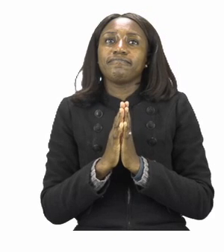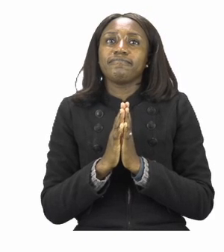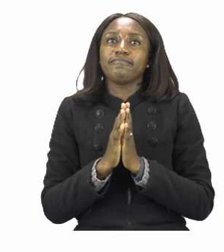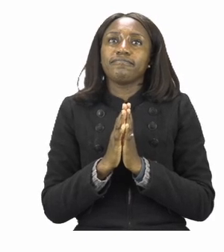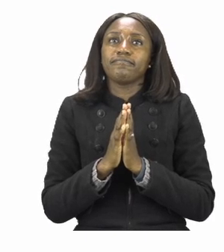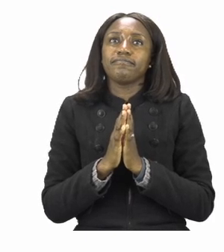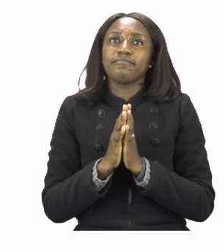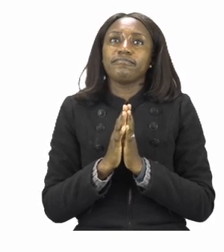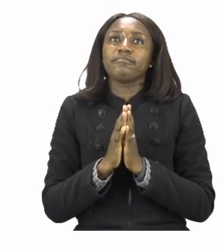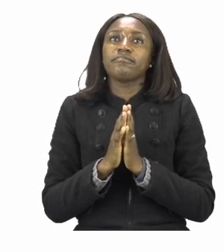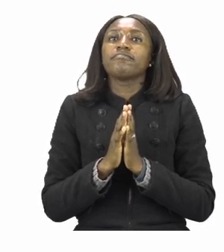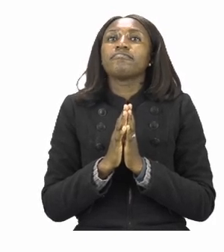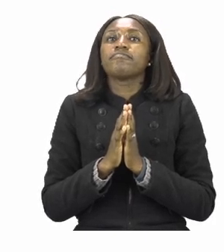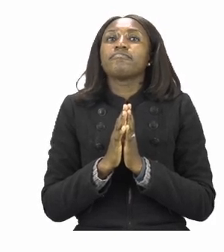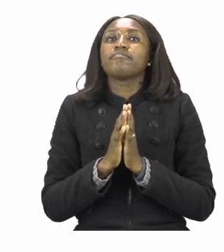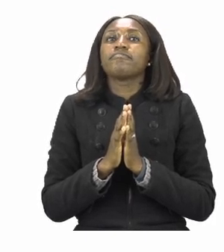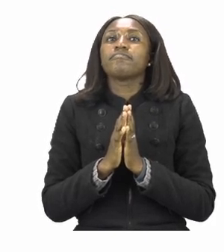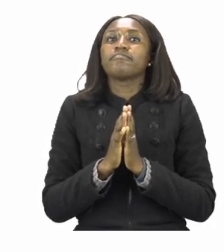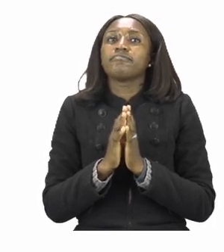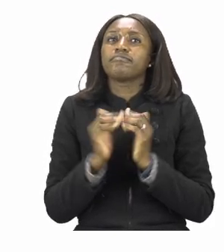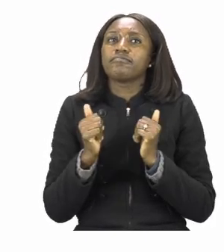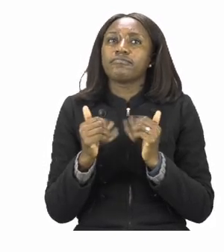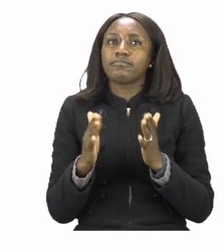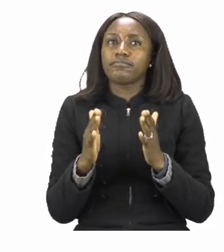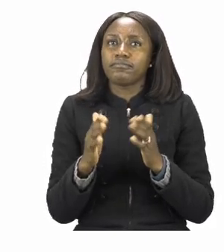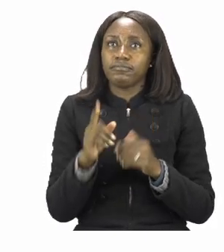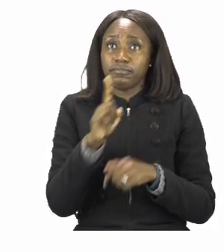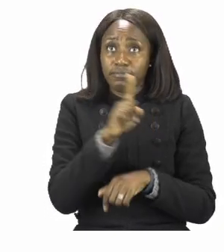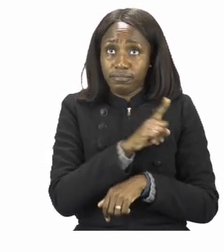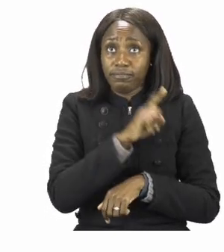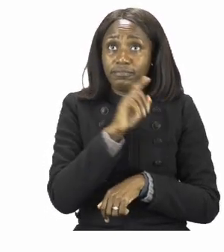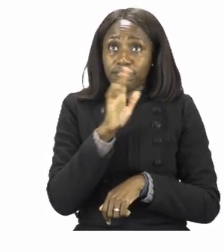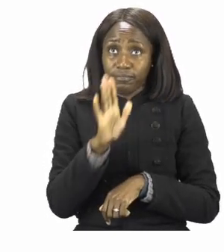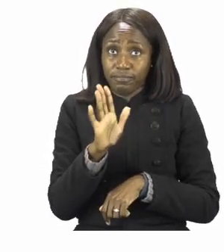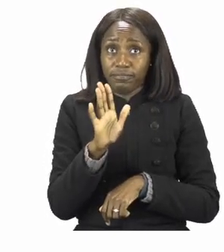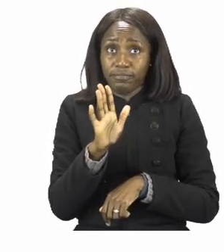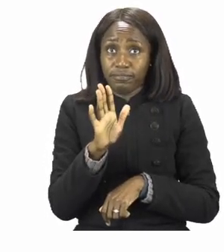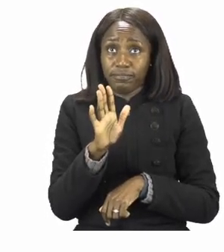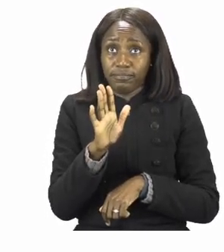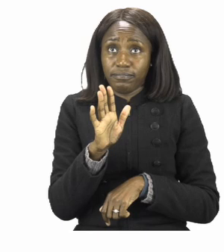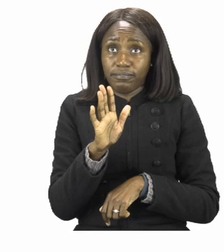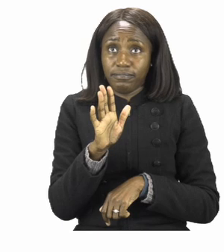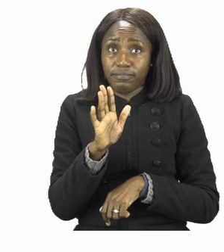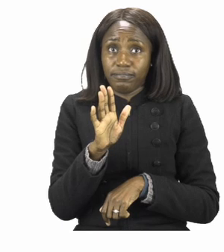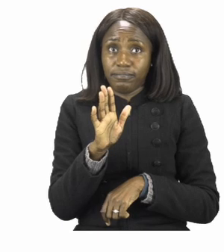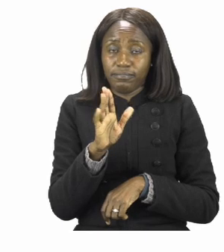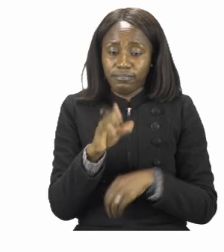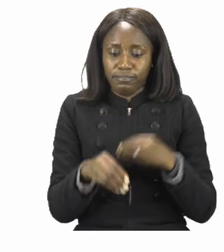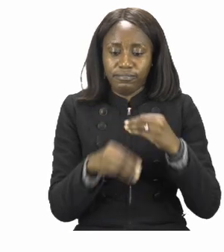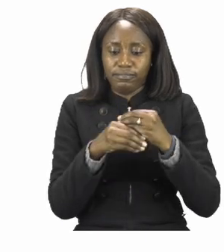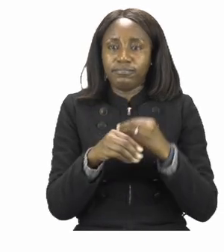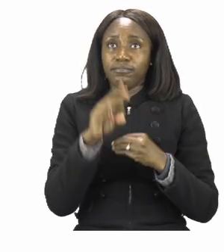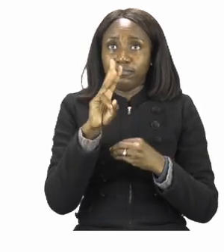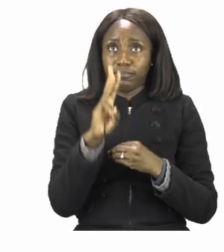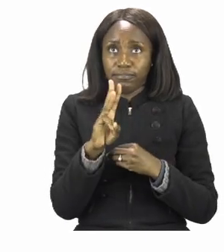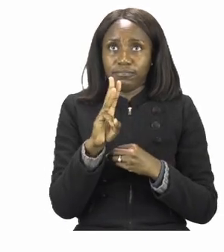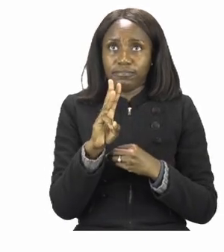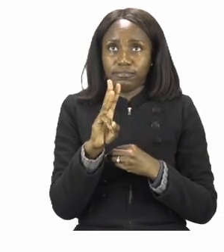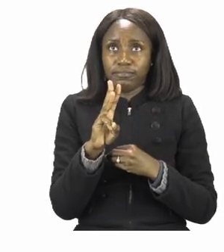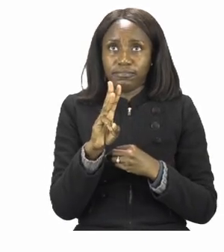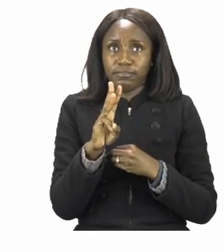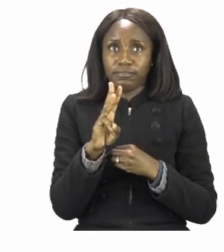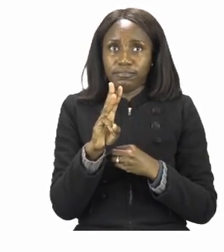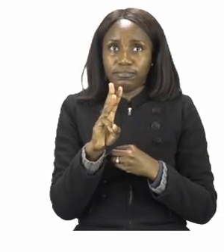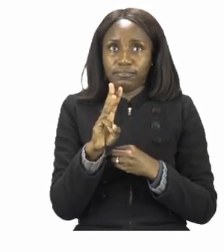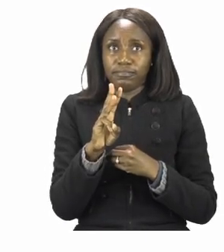the numbers. You're going to start from 15 and then you need to count 3 on. So